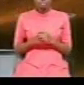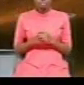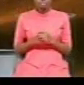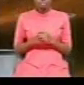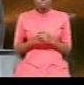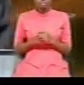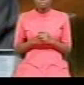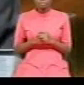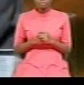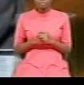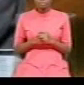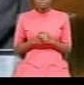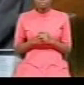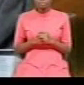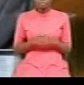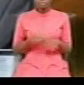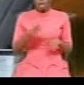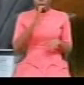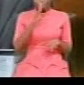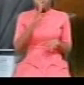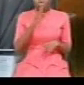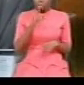7. Be ye